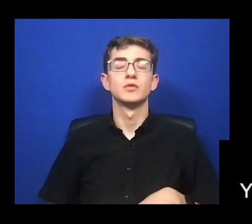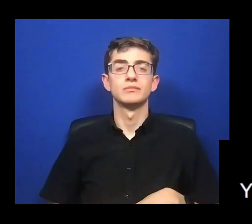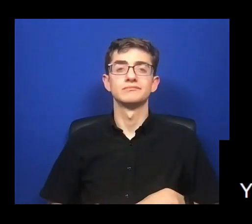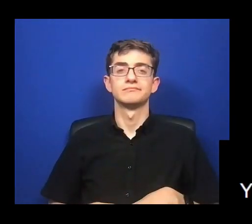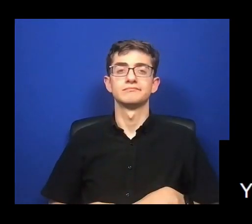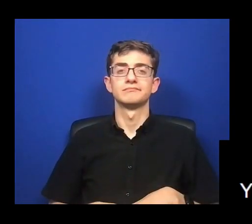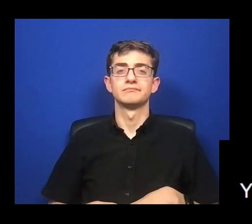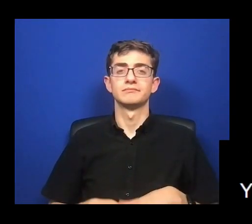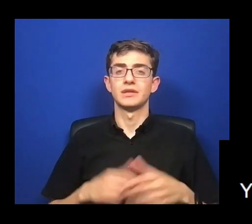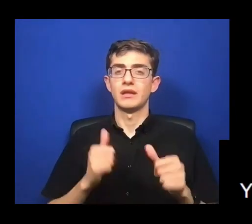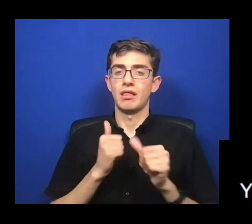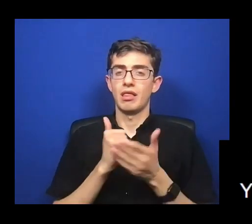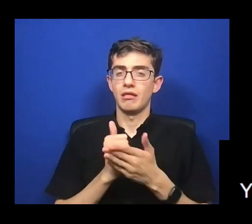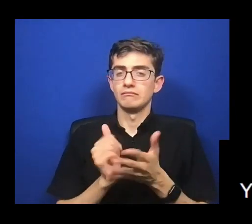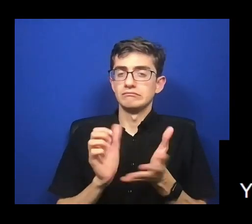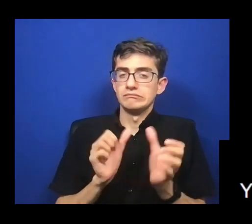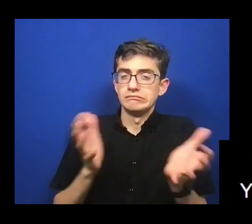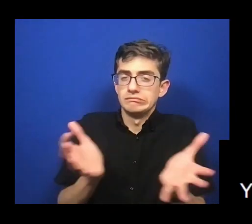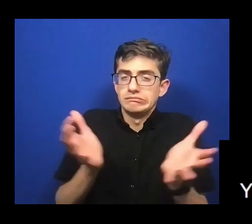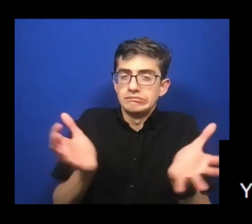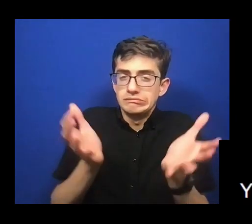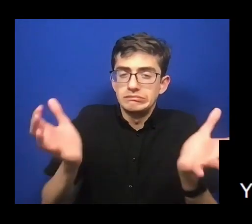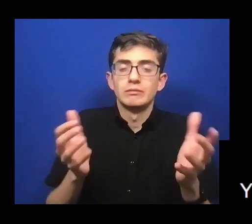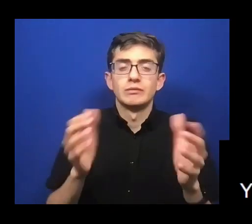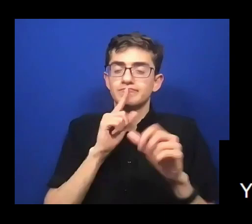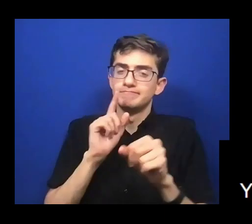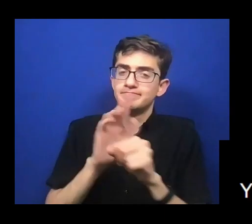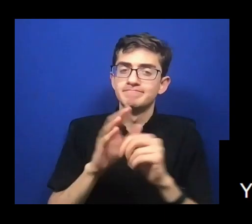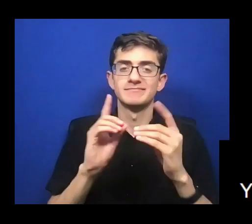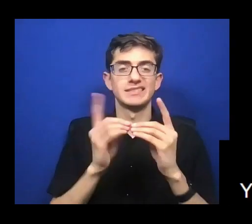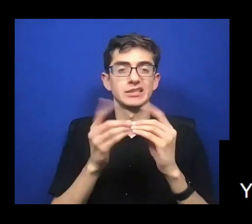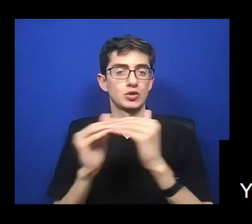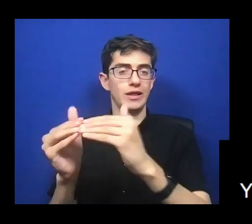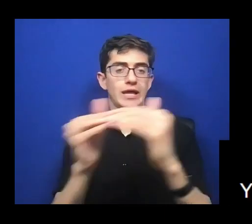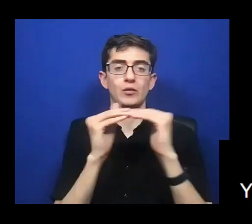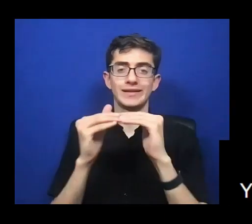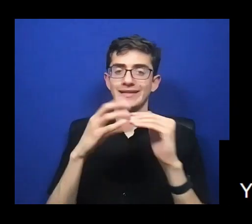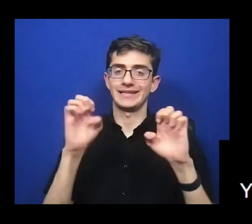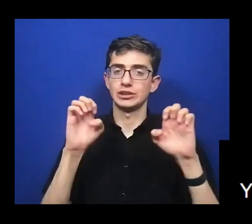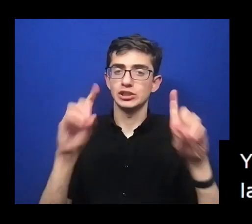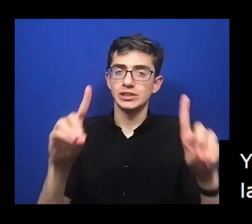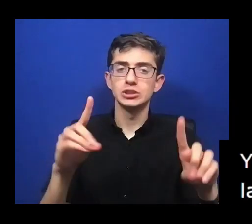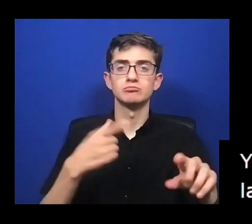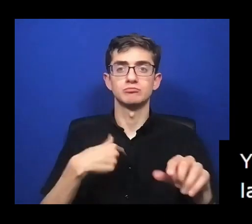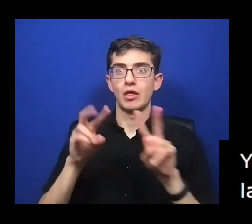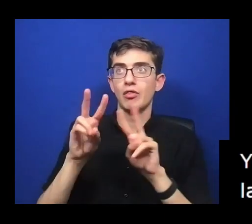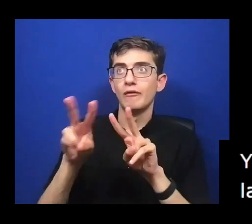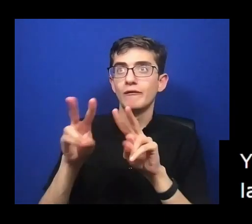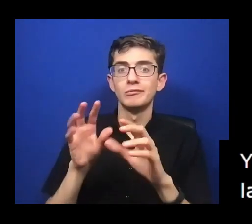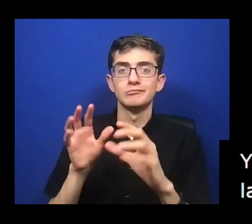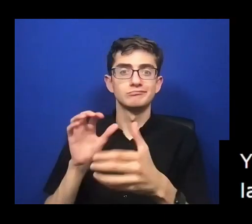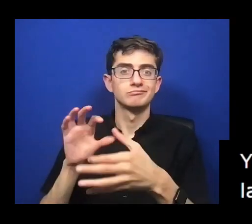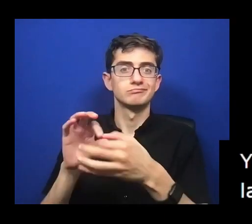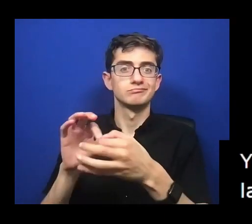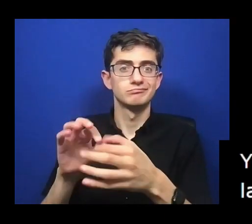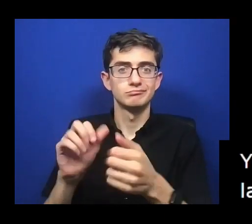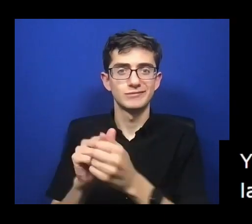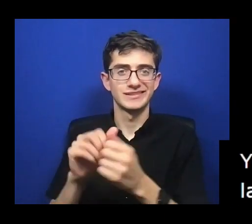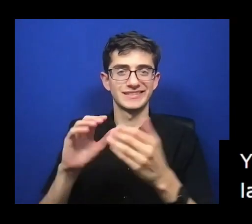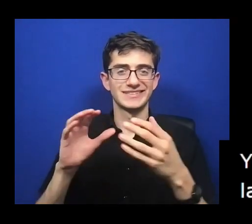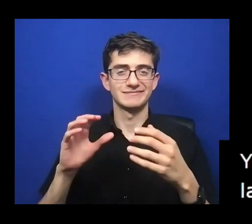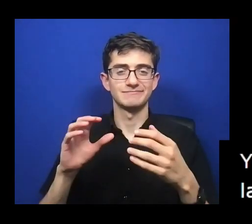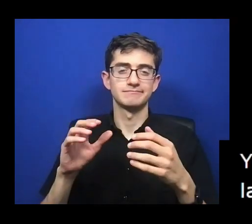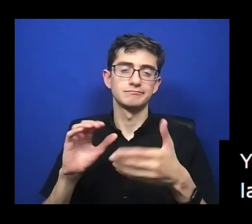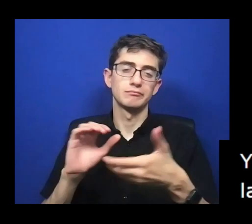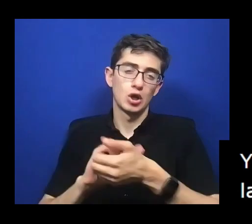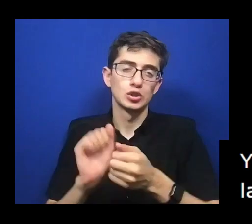Verizon is committed to our work on digital equity and education. And we look forward to working with the ConnectALL office and forming public and